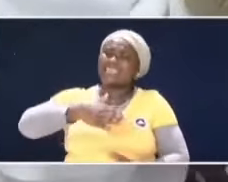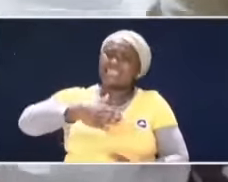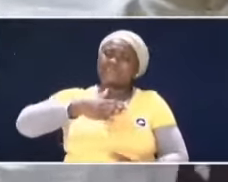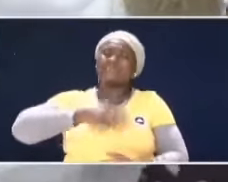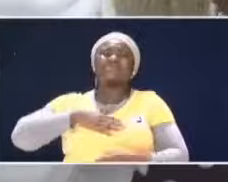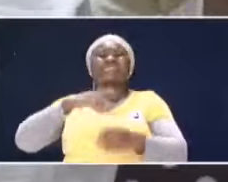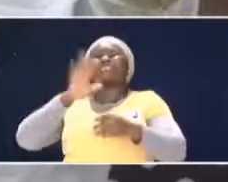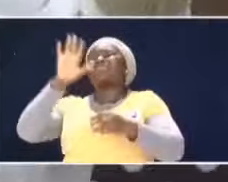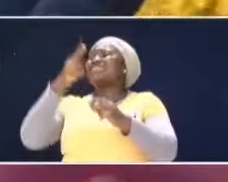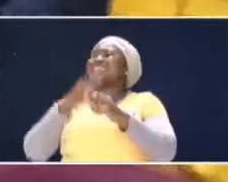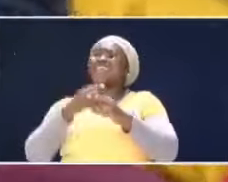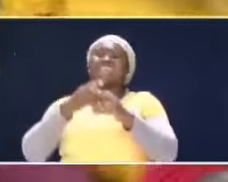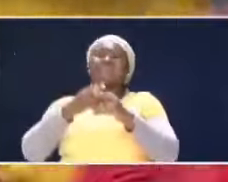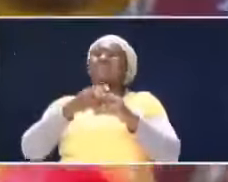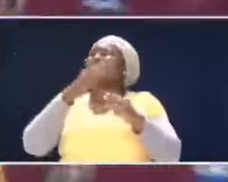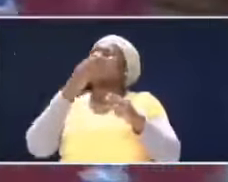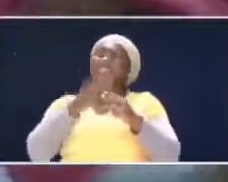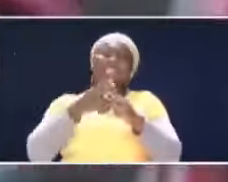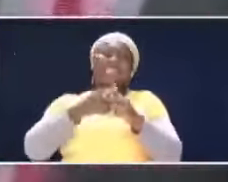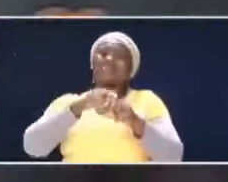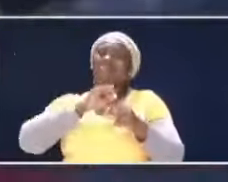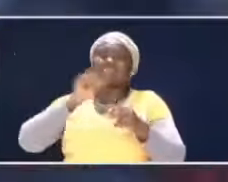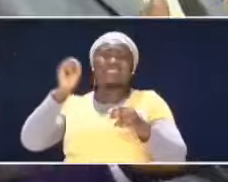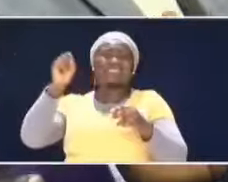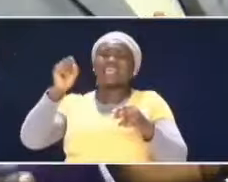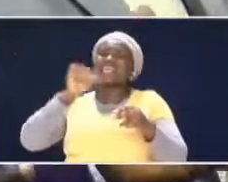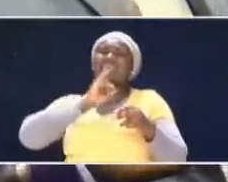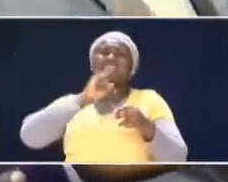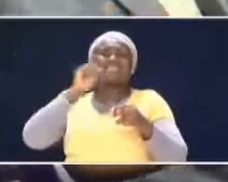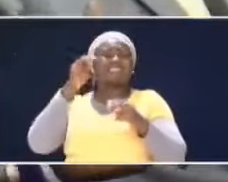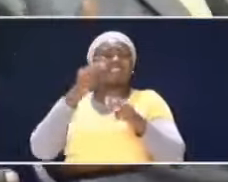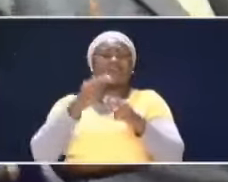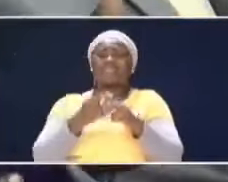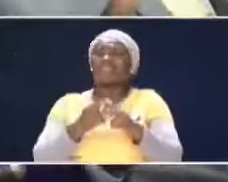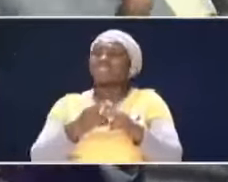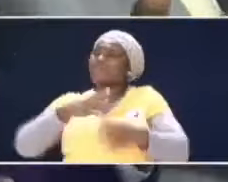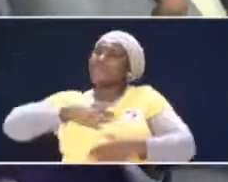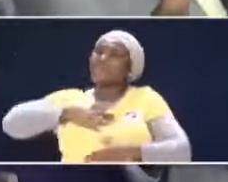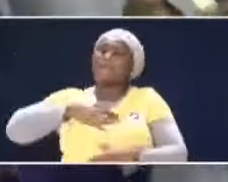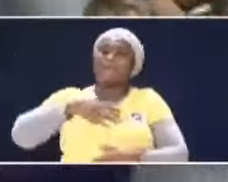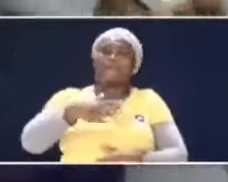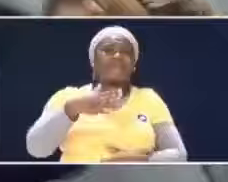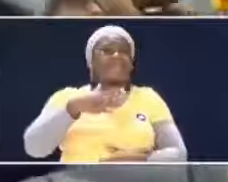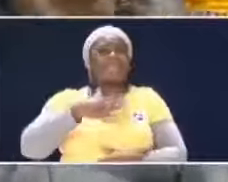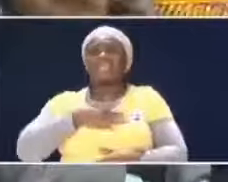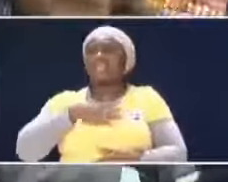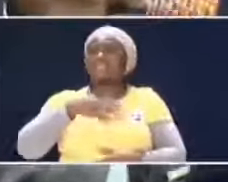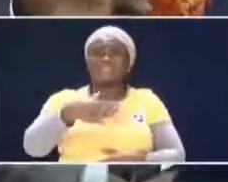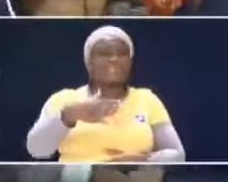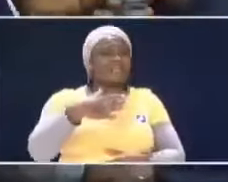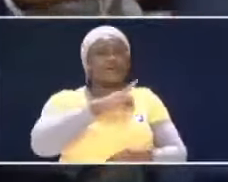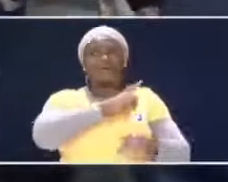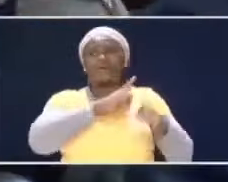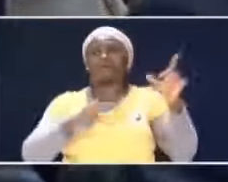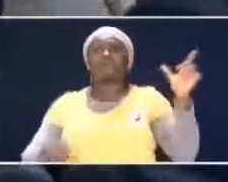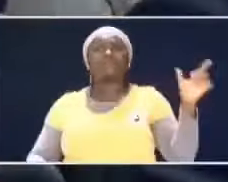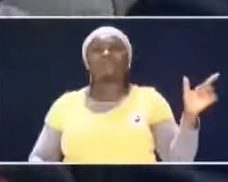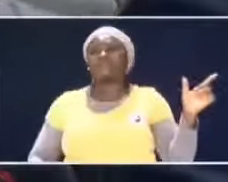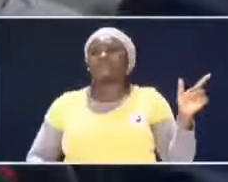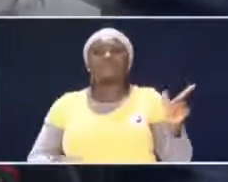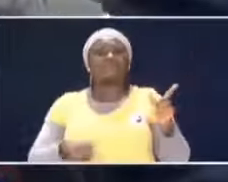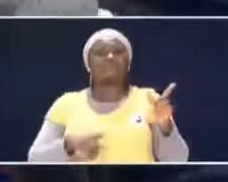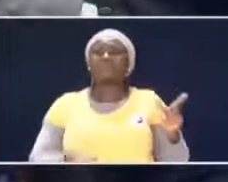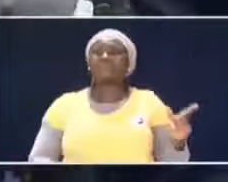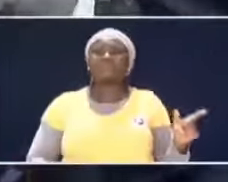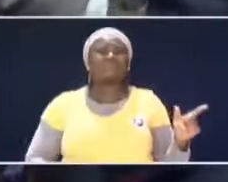your day will hey. Your day will hey. It's your day. Breathe, Lord.